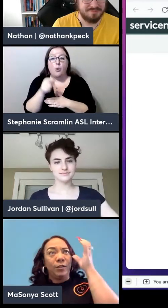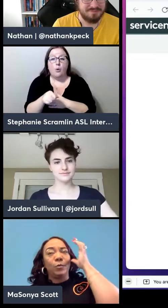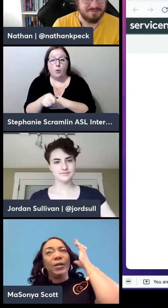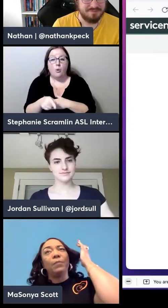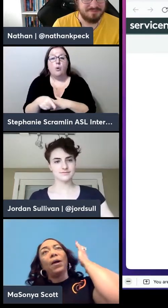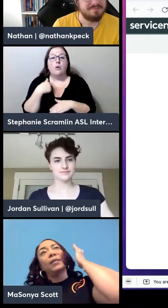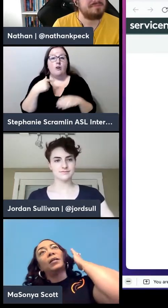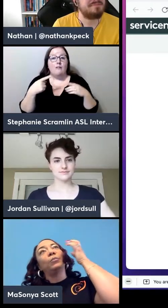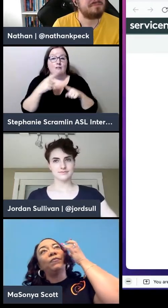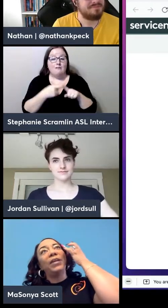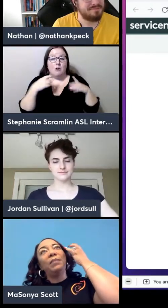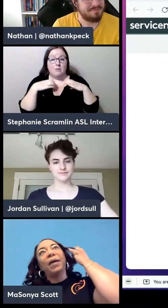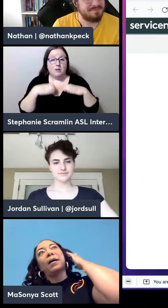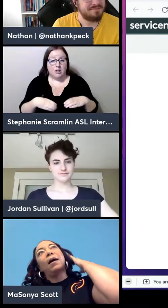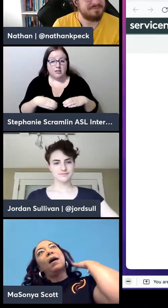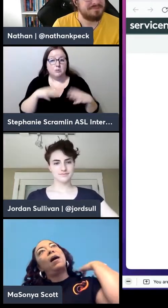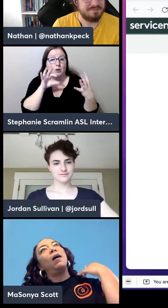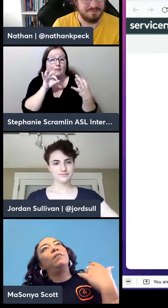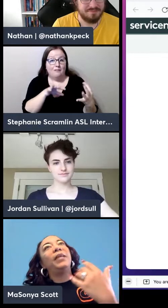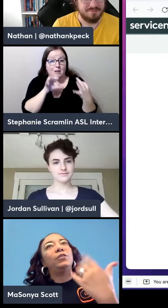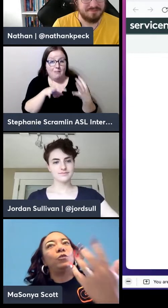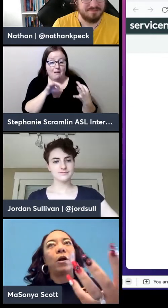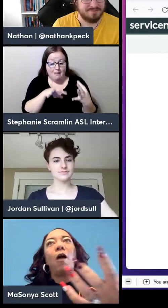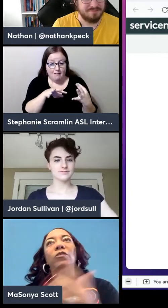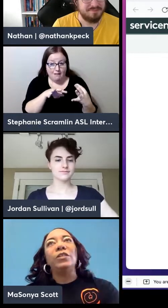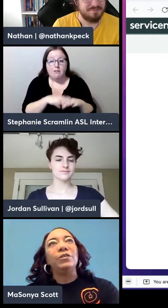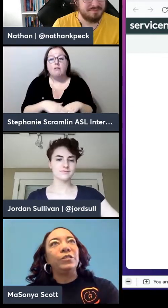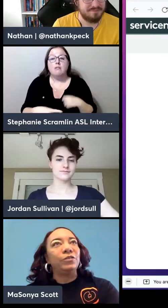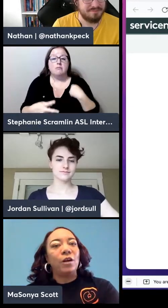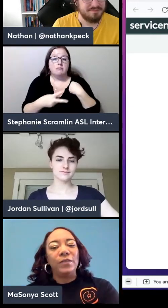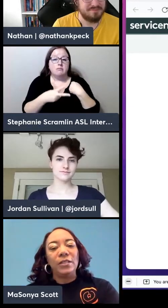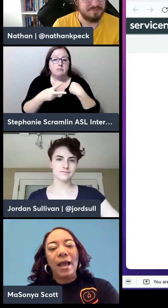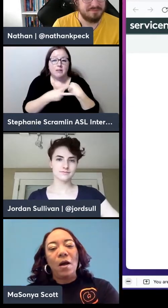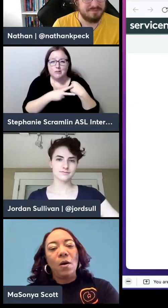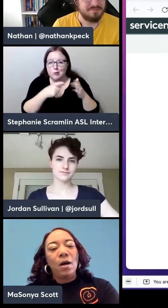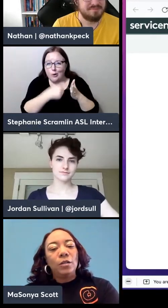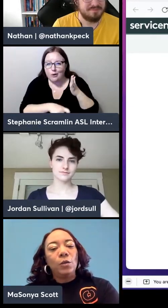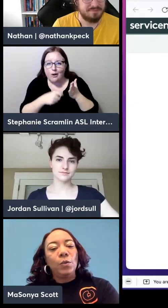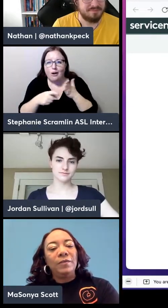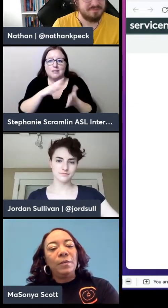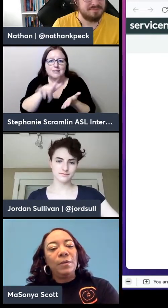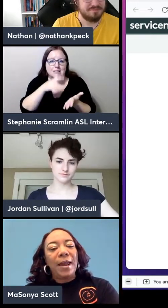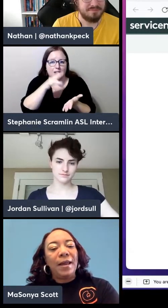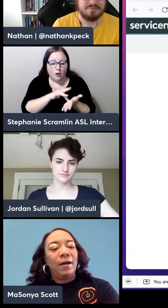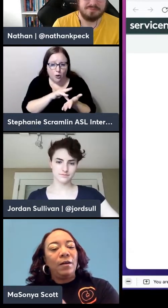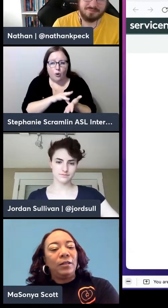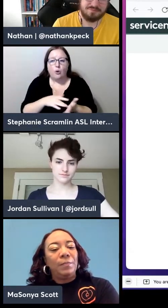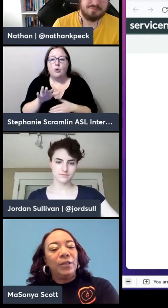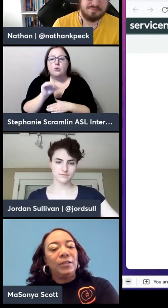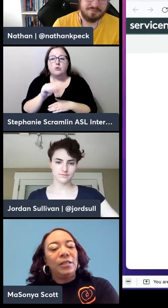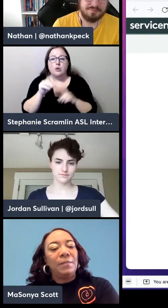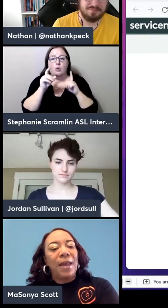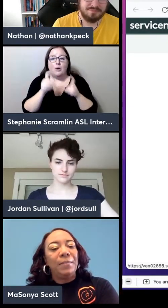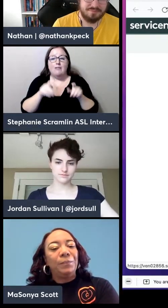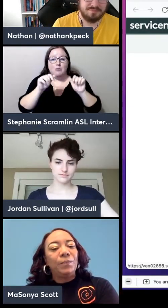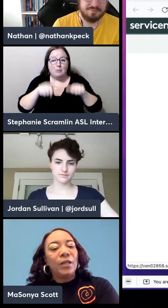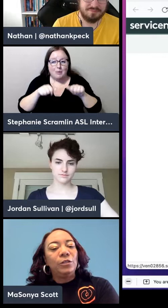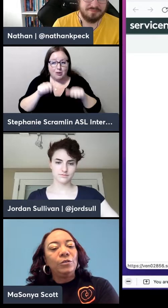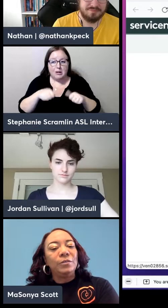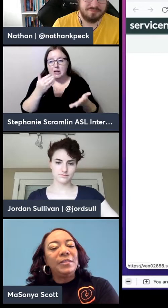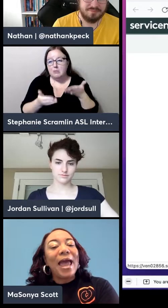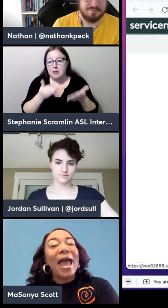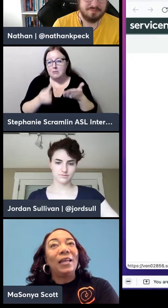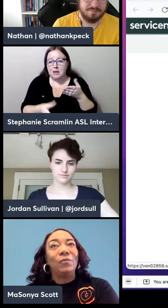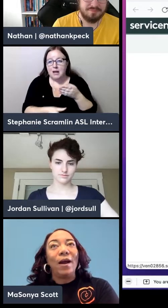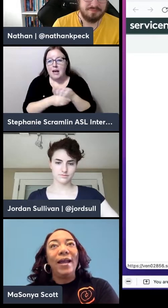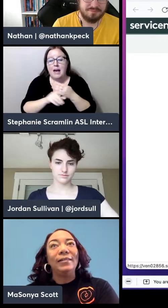on enterprise customer feedback of they store cost centers in ServiceNow. So we'll give them the ability to maybe do